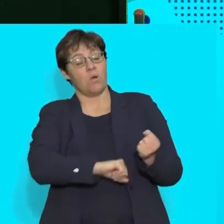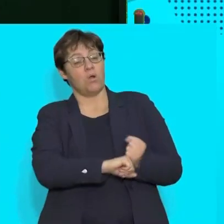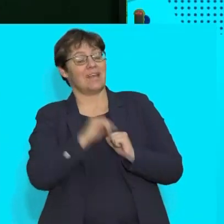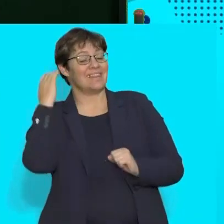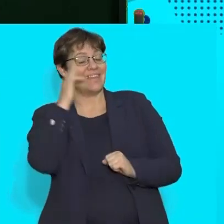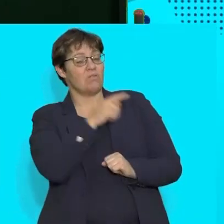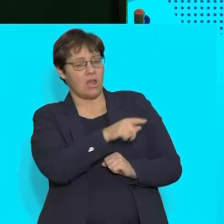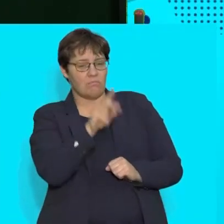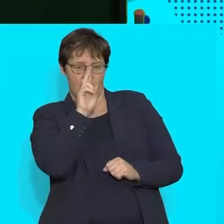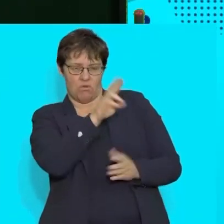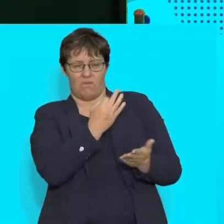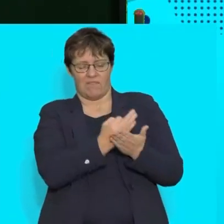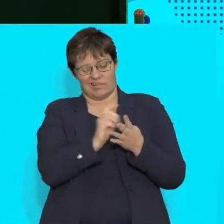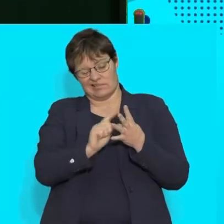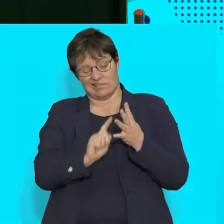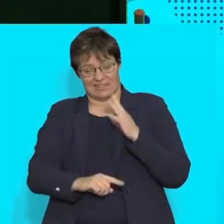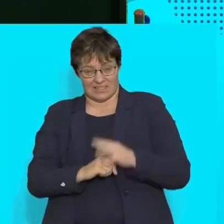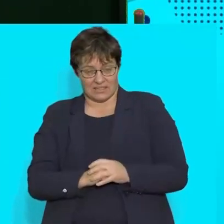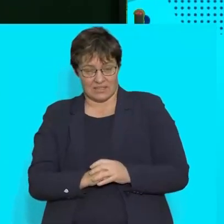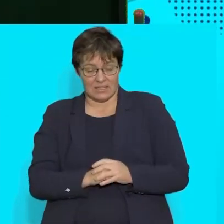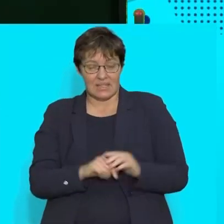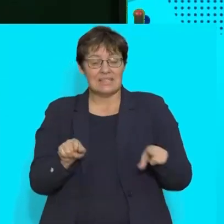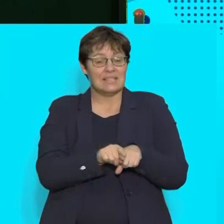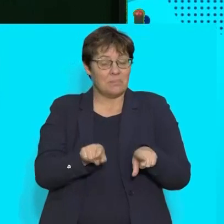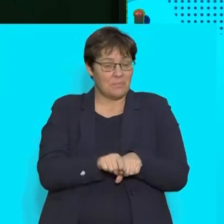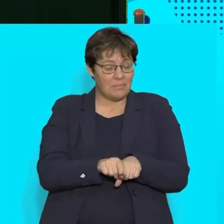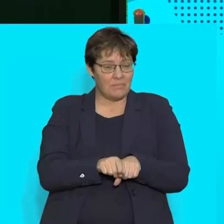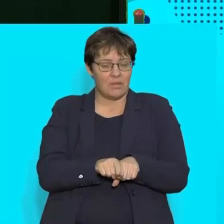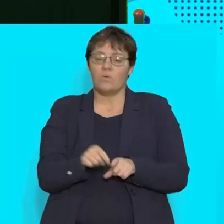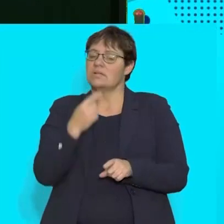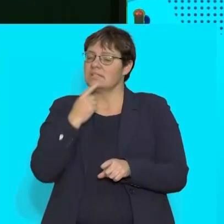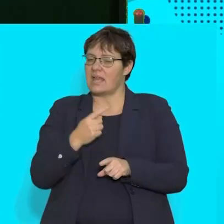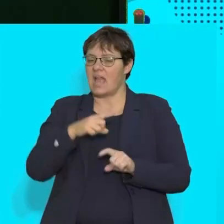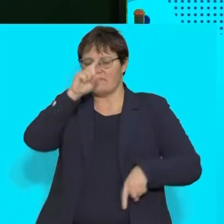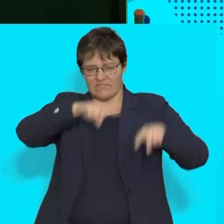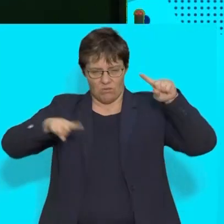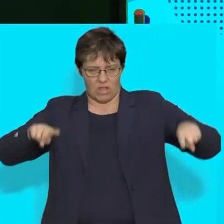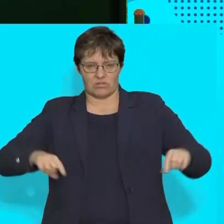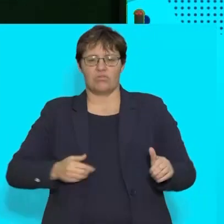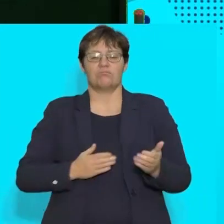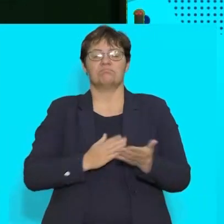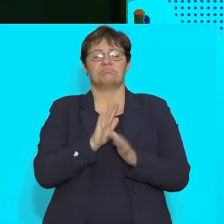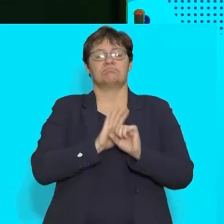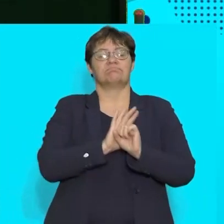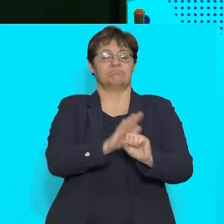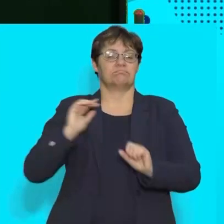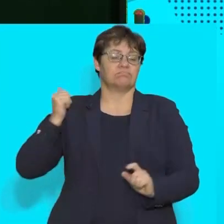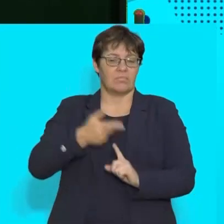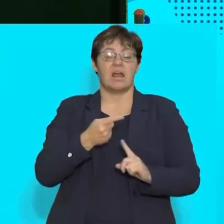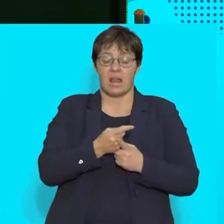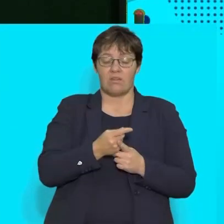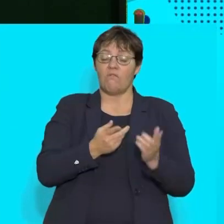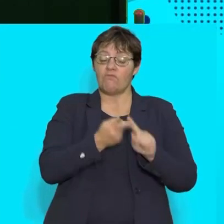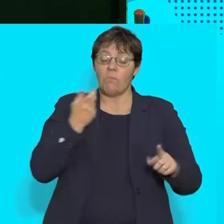theory. We've also mentioned that evolution is driven by variation, and we looked at variation as being in meiosis, M